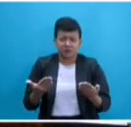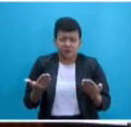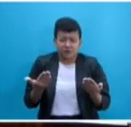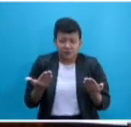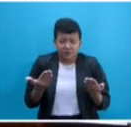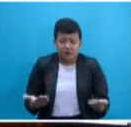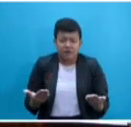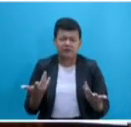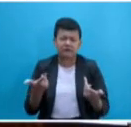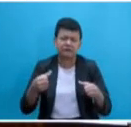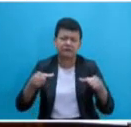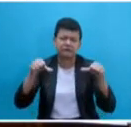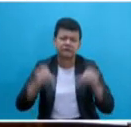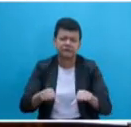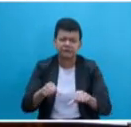Fiji.